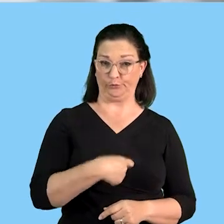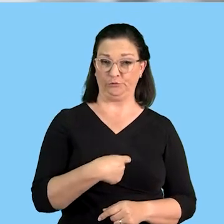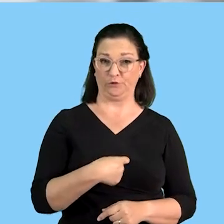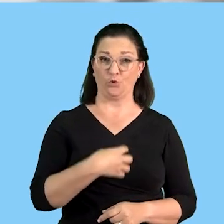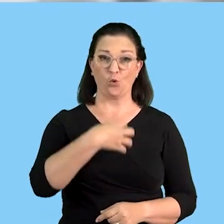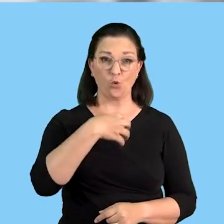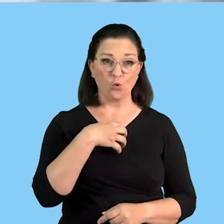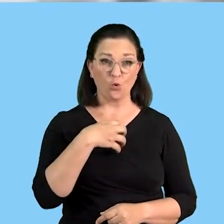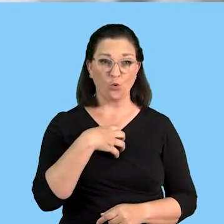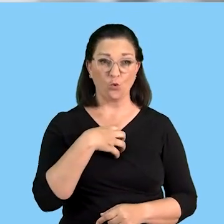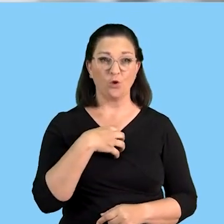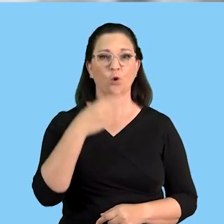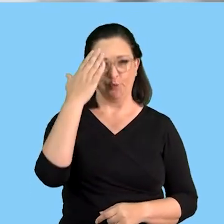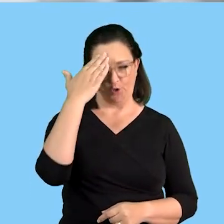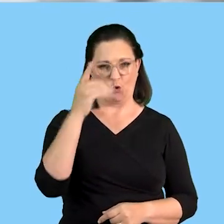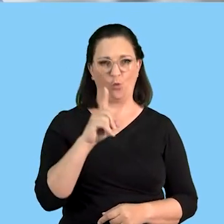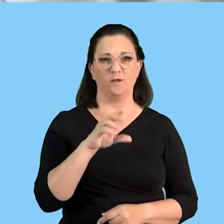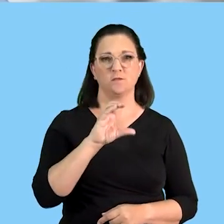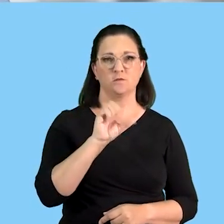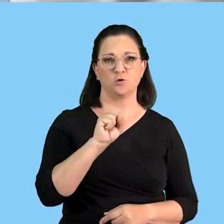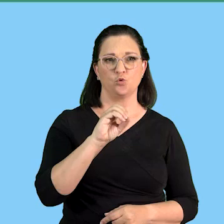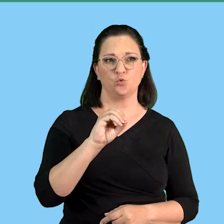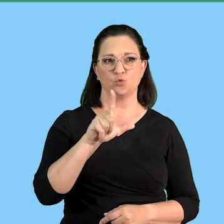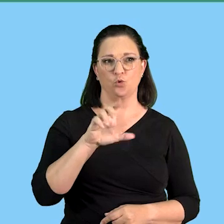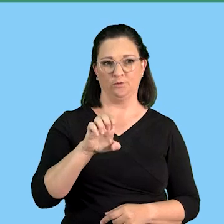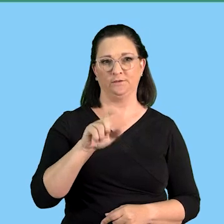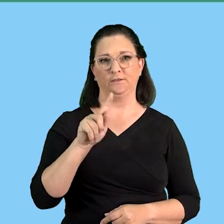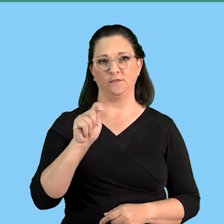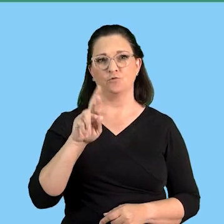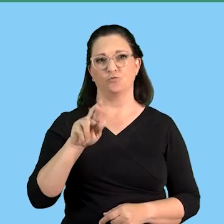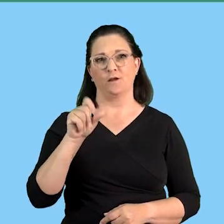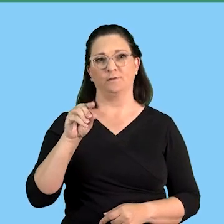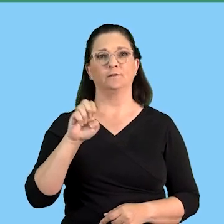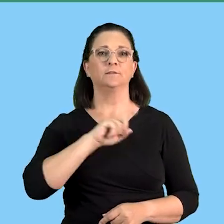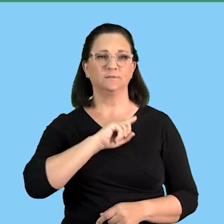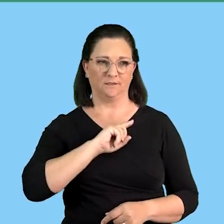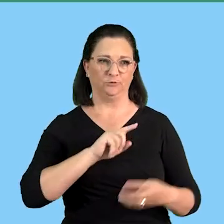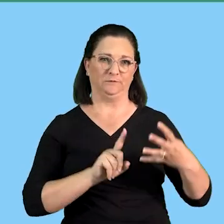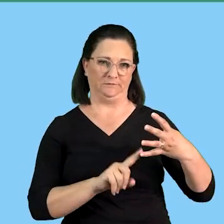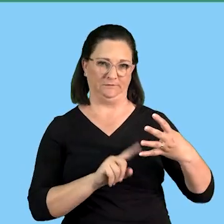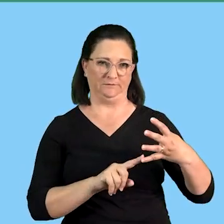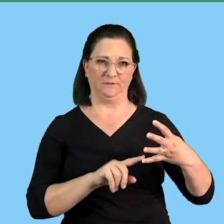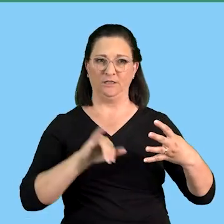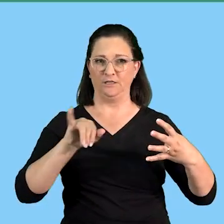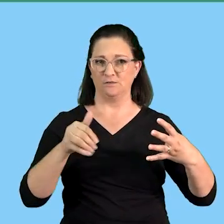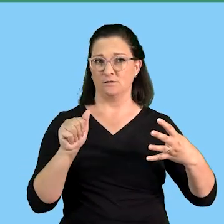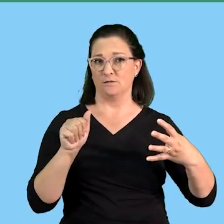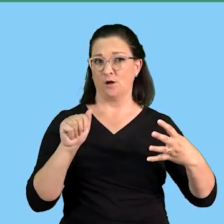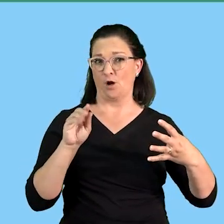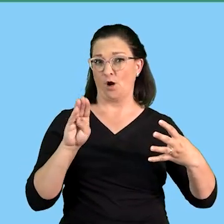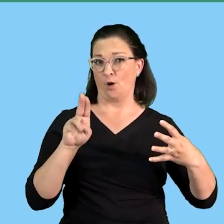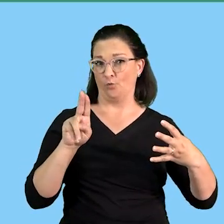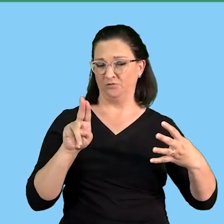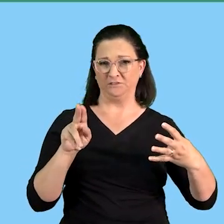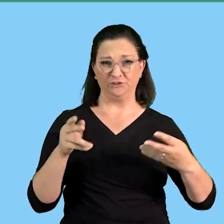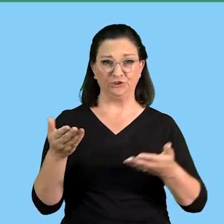considered to be a sole trader. So the answer here is supposed to be sole trader because Jabu takes all the profit, meaning Jabu is